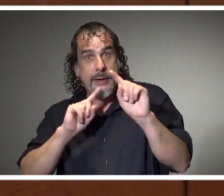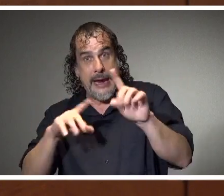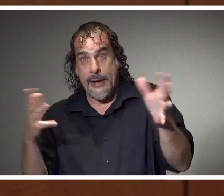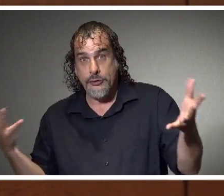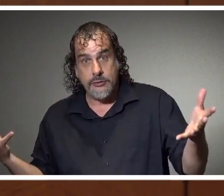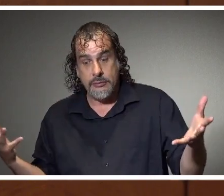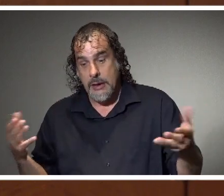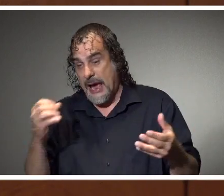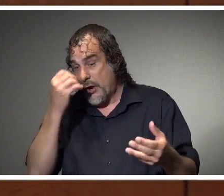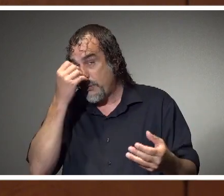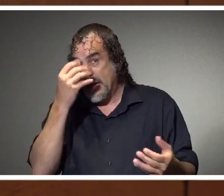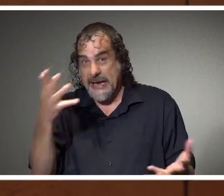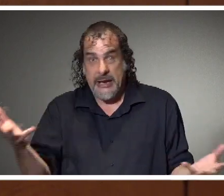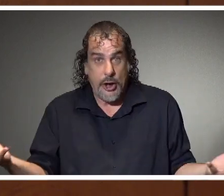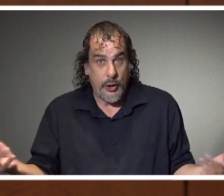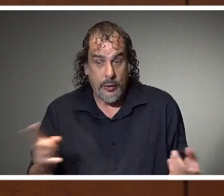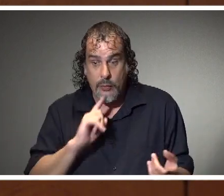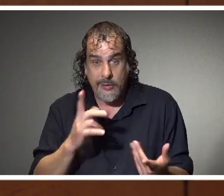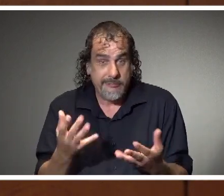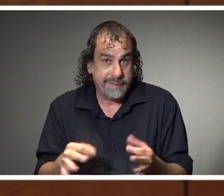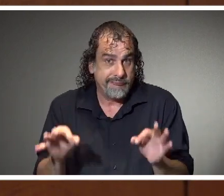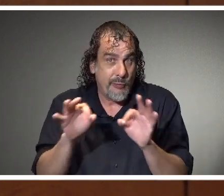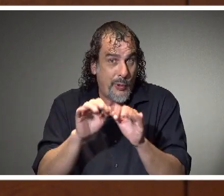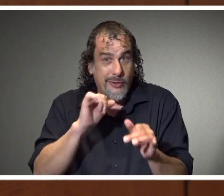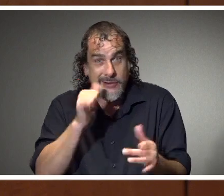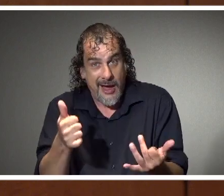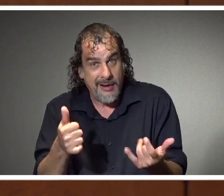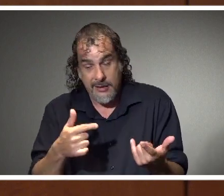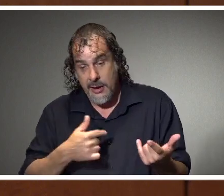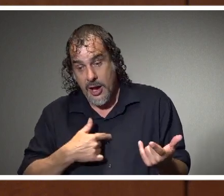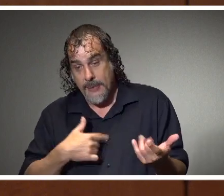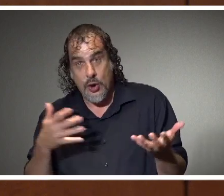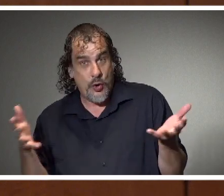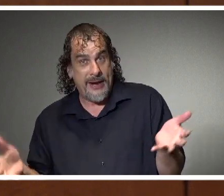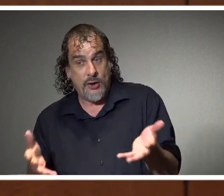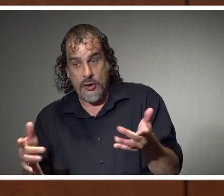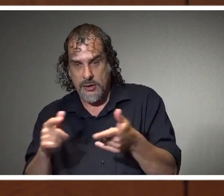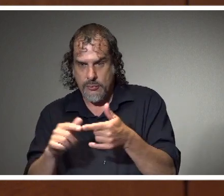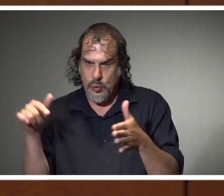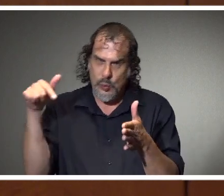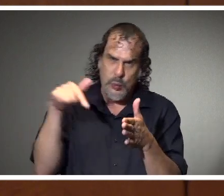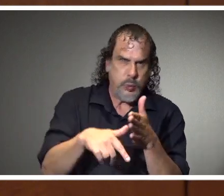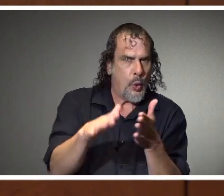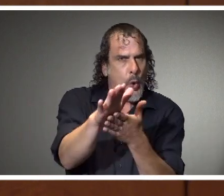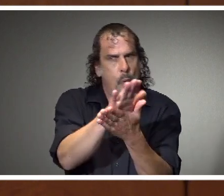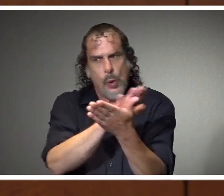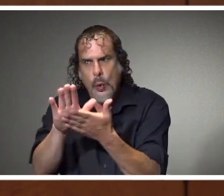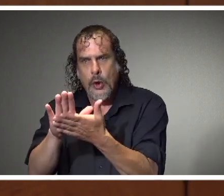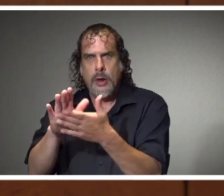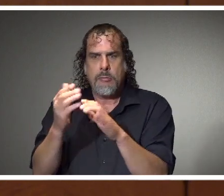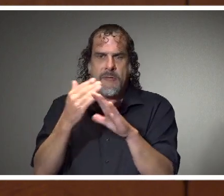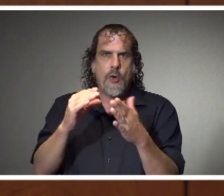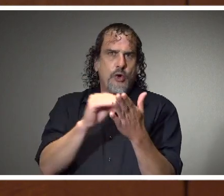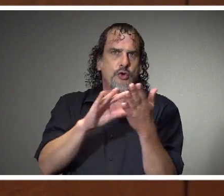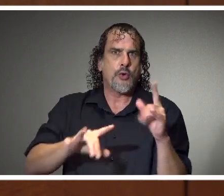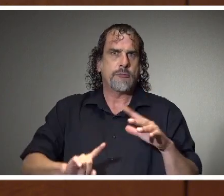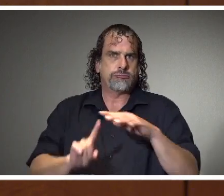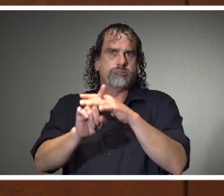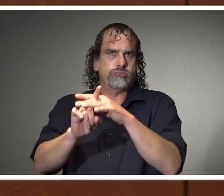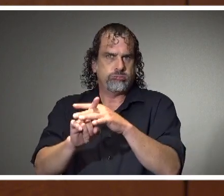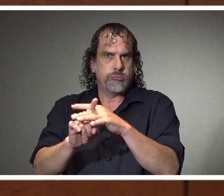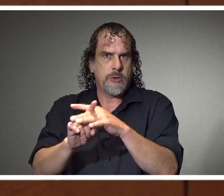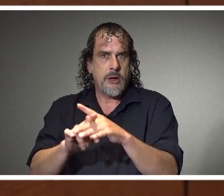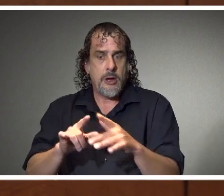really matters. We're going to encourage them to do extra cleaning before students get back on campus, but I don't think